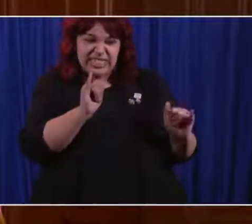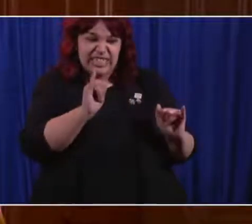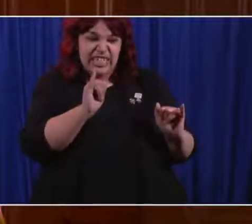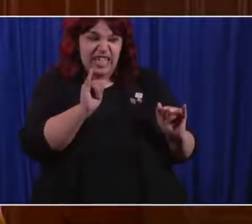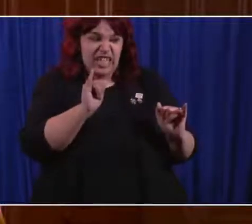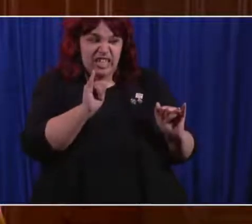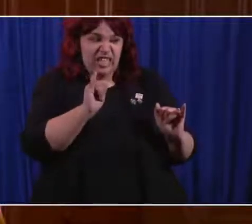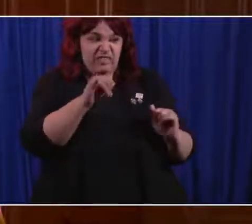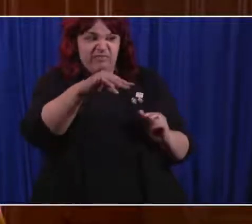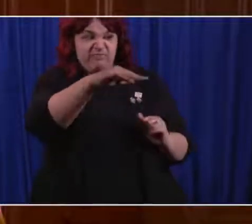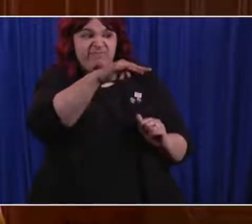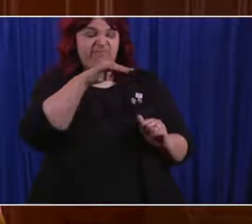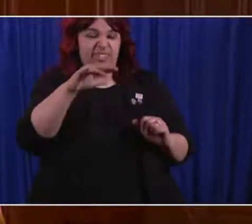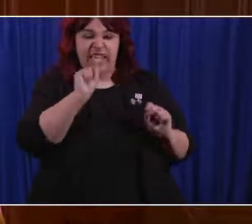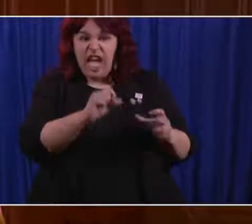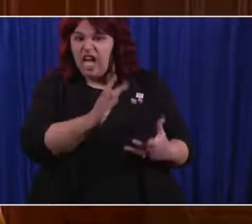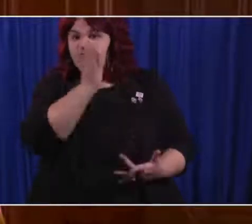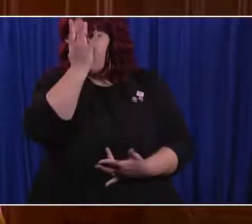you very much, Governor.